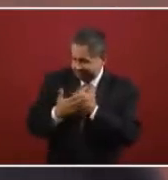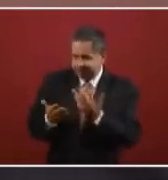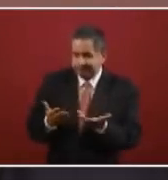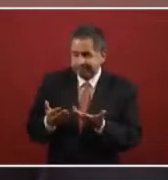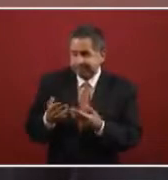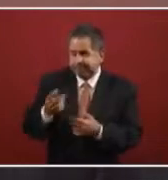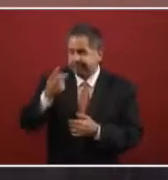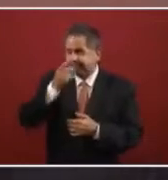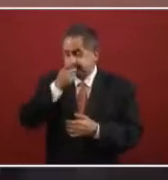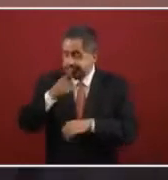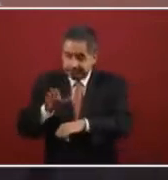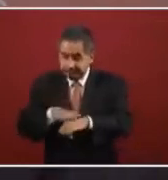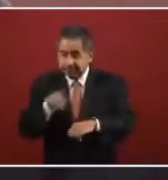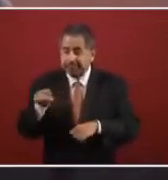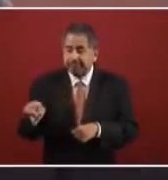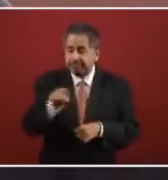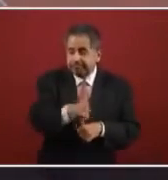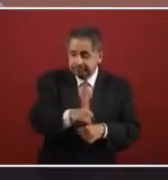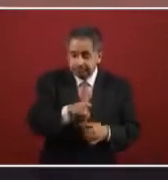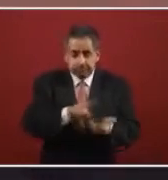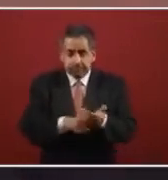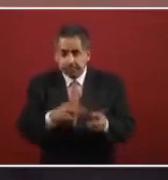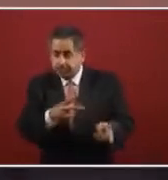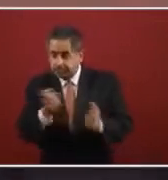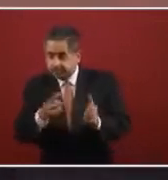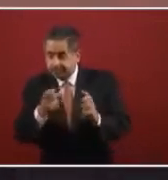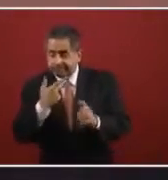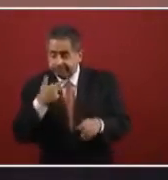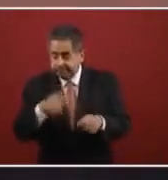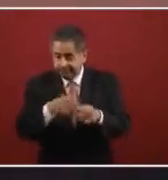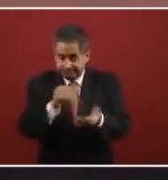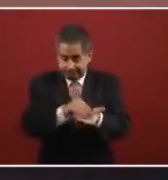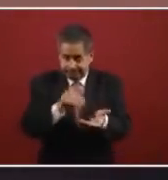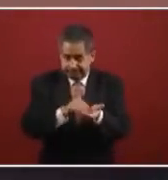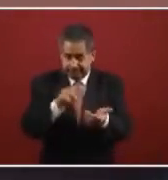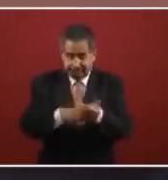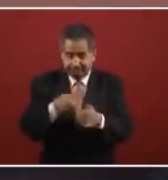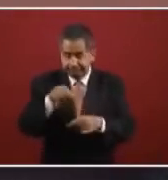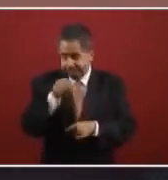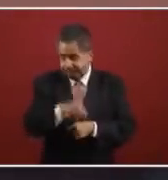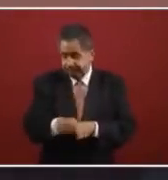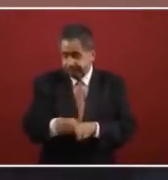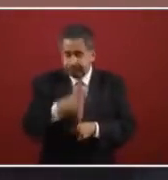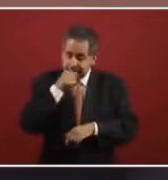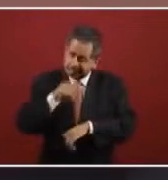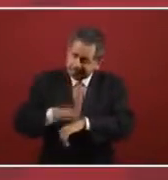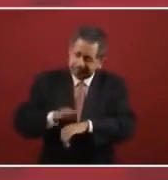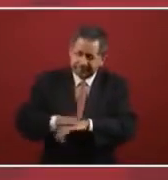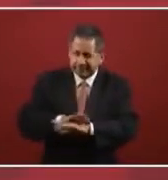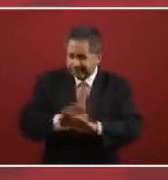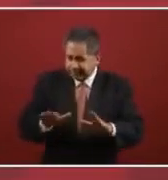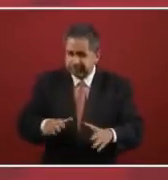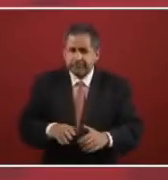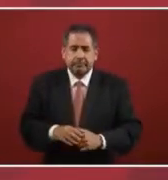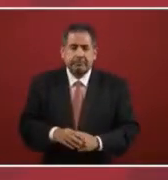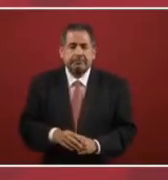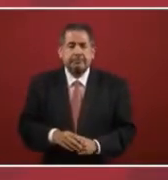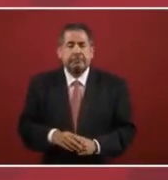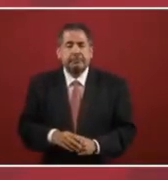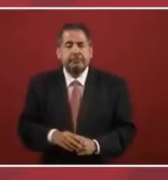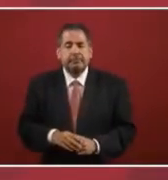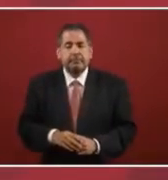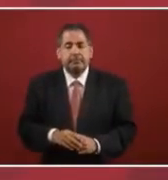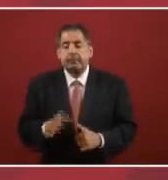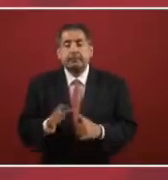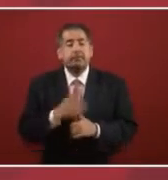a decirles to teach, a los que están to let todavía those that are still doing these practices, their families should